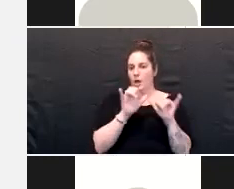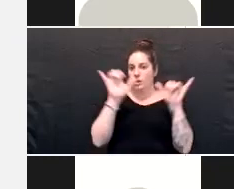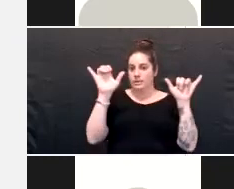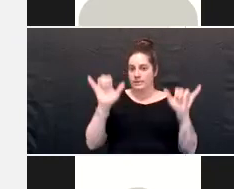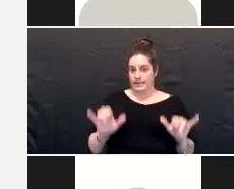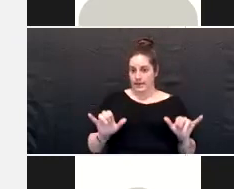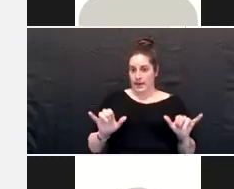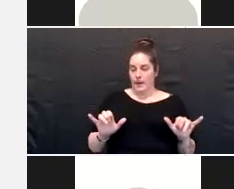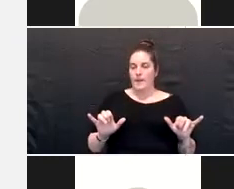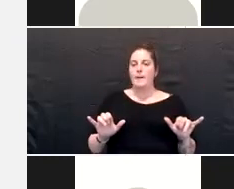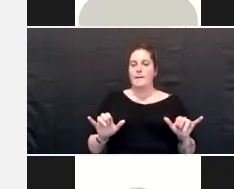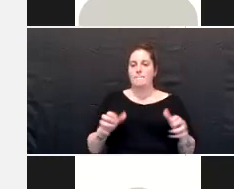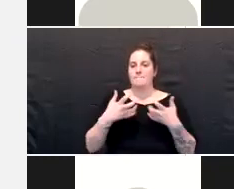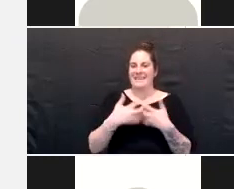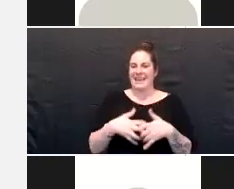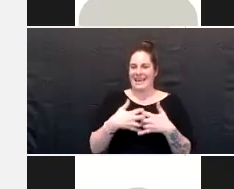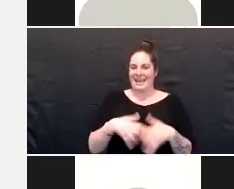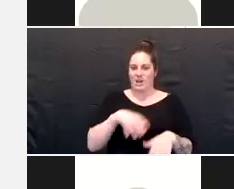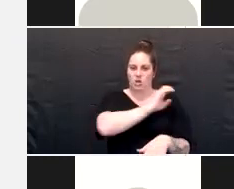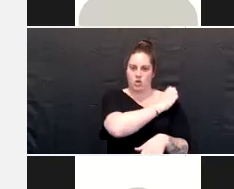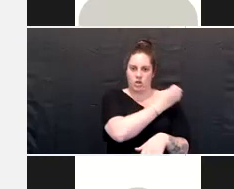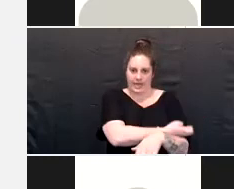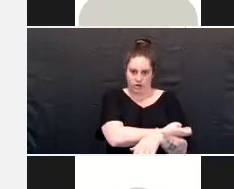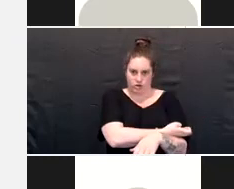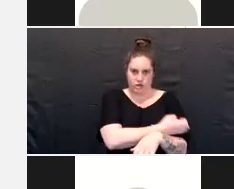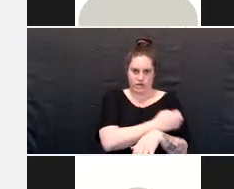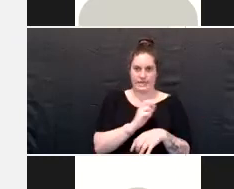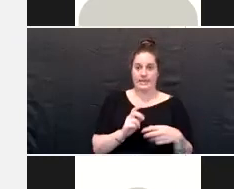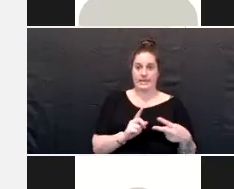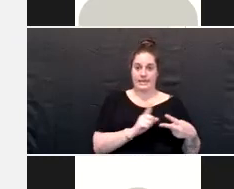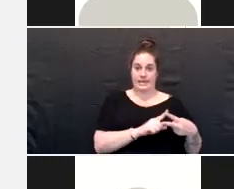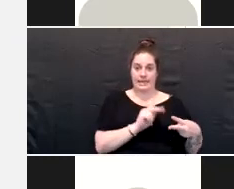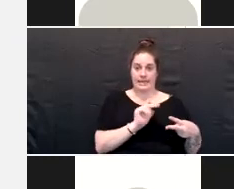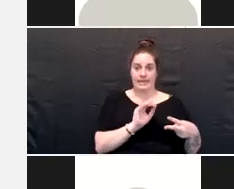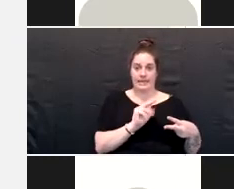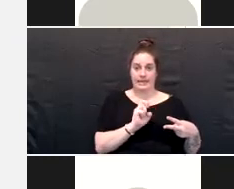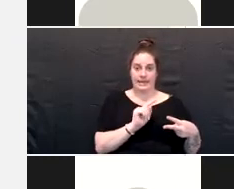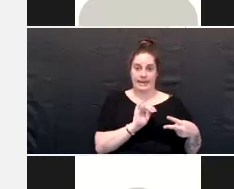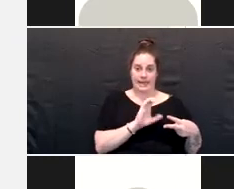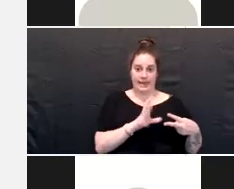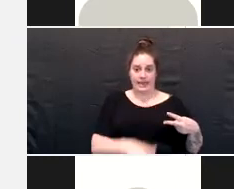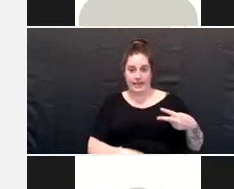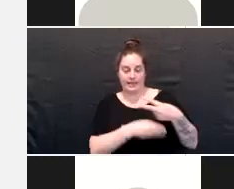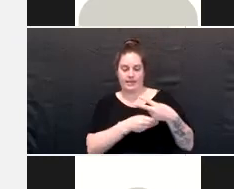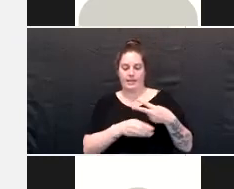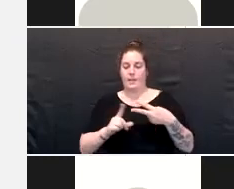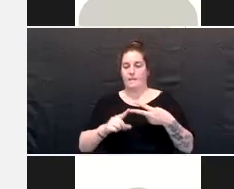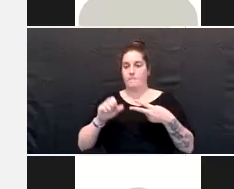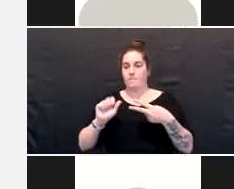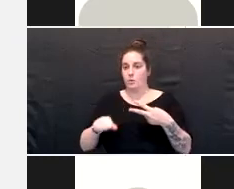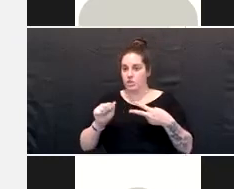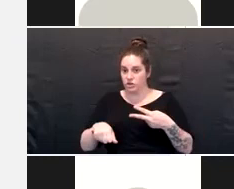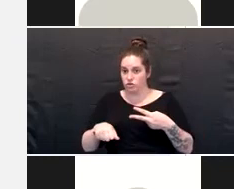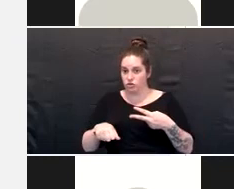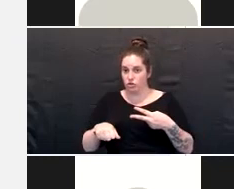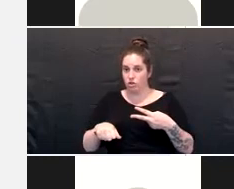the mechanical energy, the kinetic plus the potential energy is conserved, at any point we